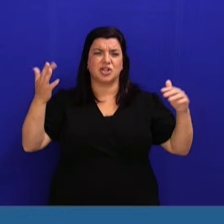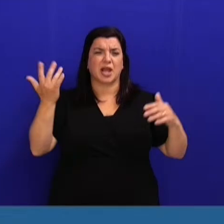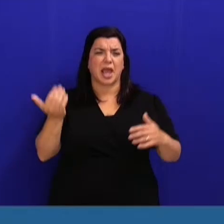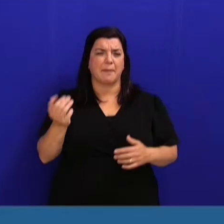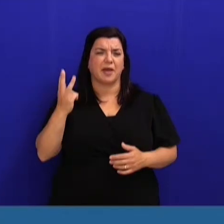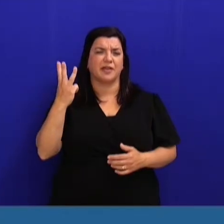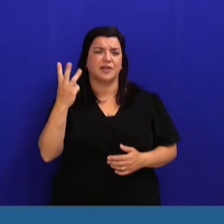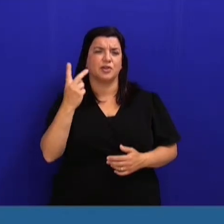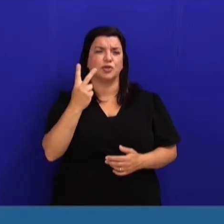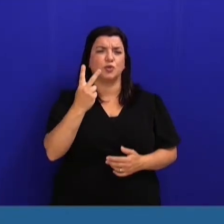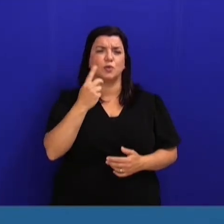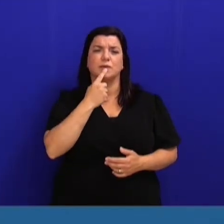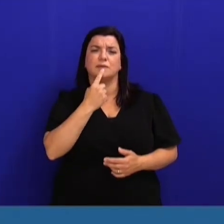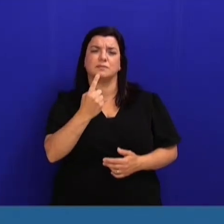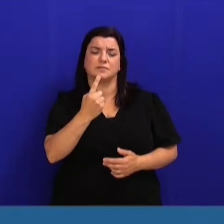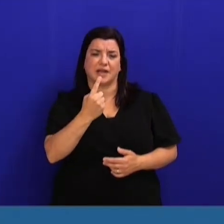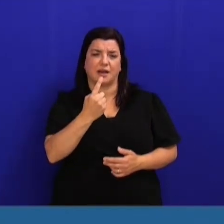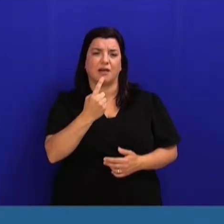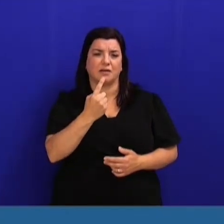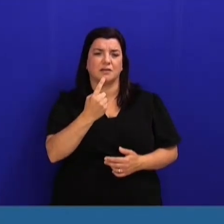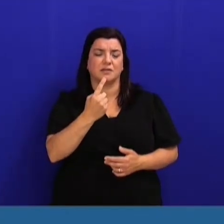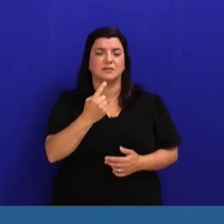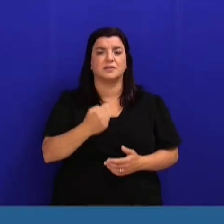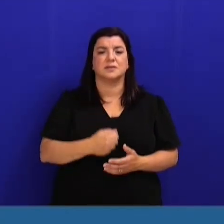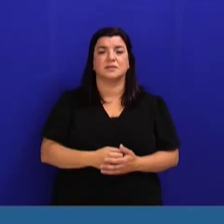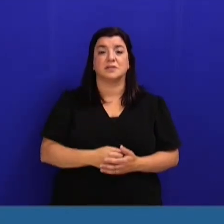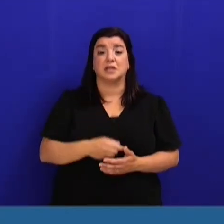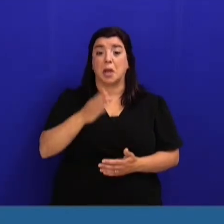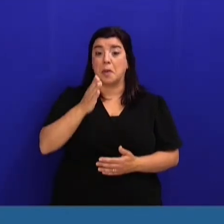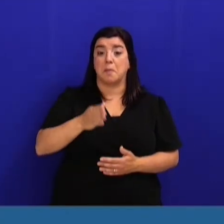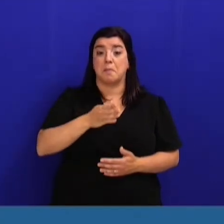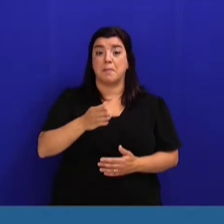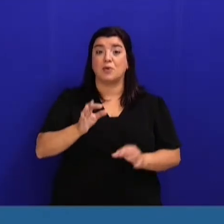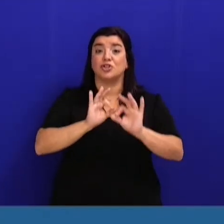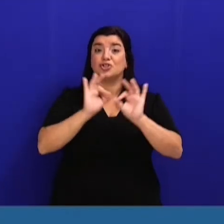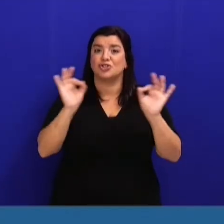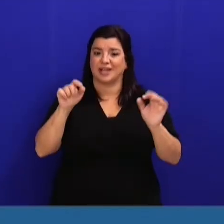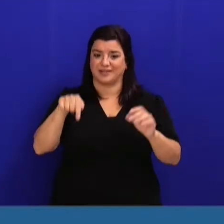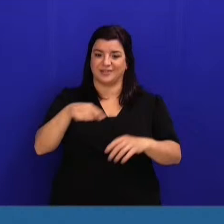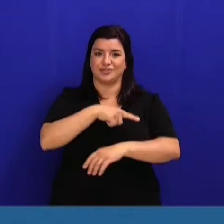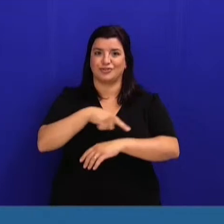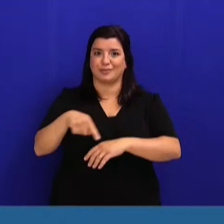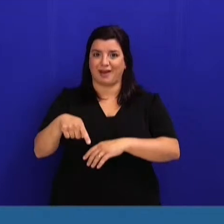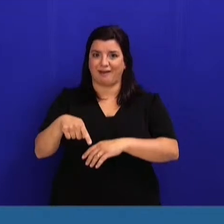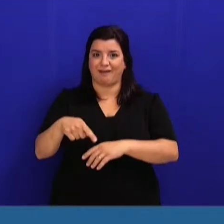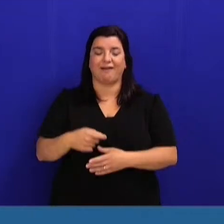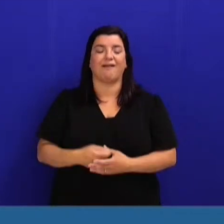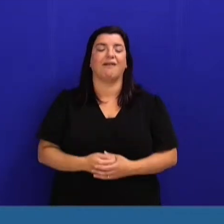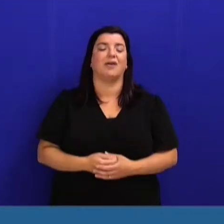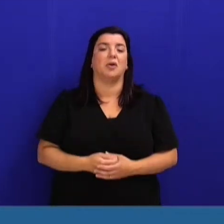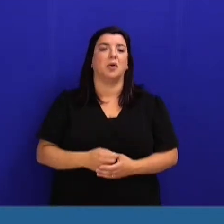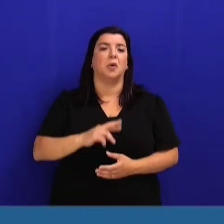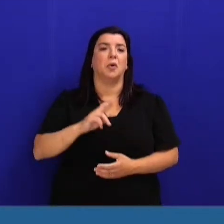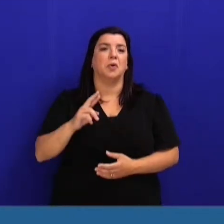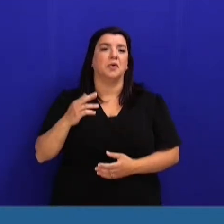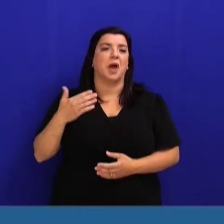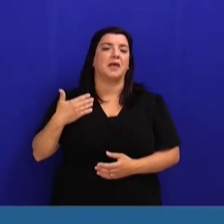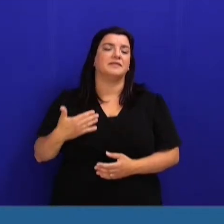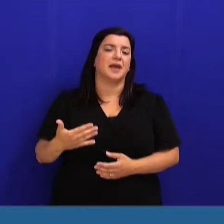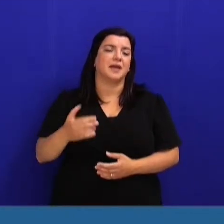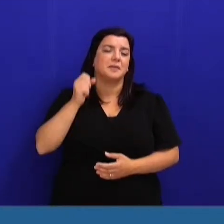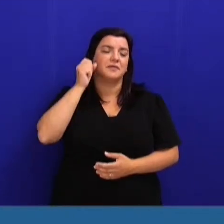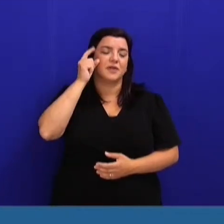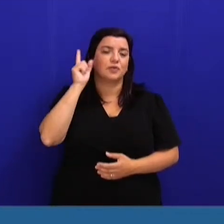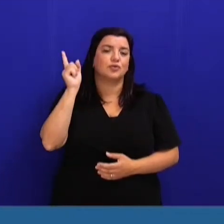32 years. Kenni ximwiet din il-ġimgħa li jawgura tajjeb ħafna wkoll u dejjem infakkarkom li huwa